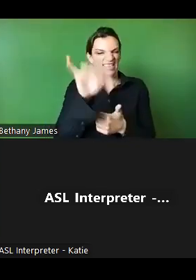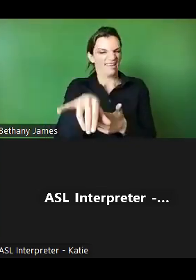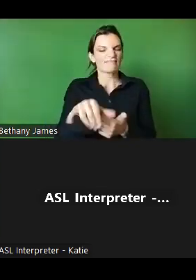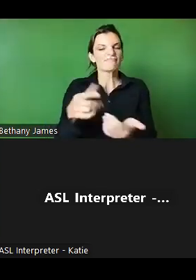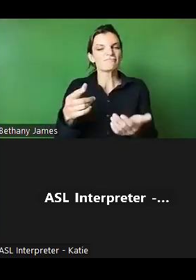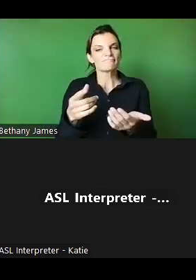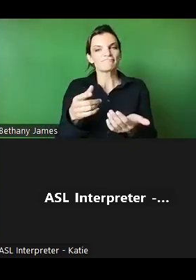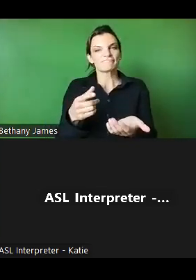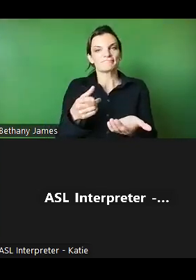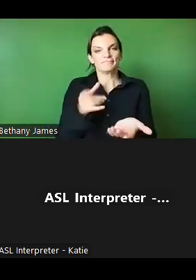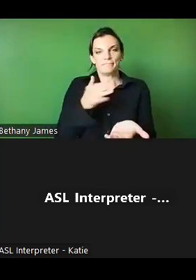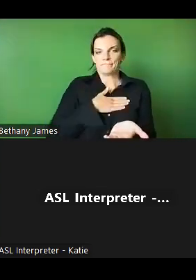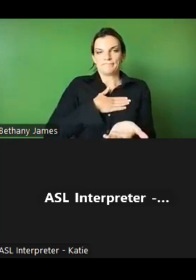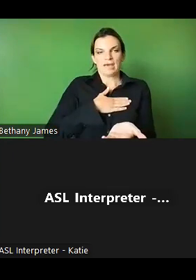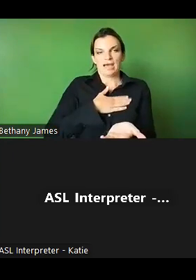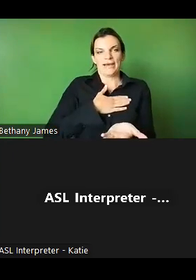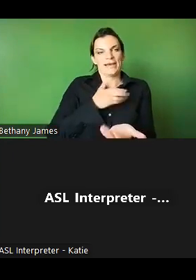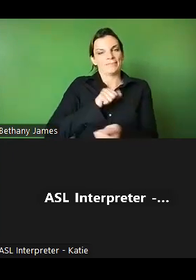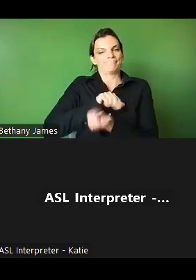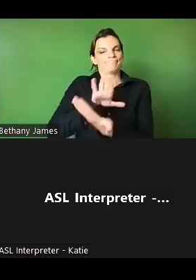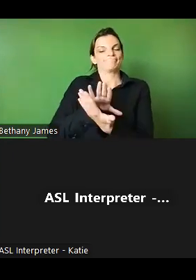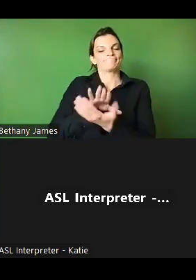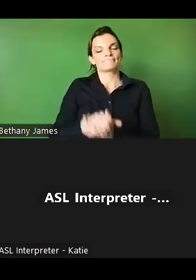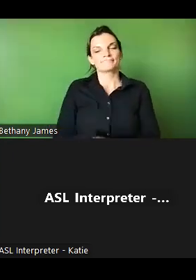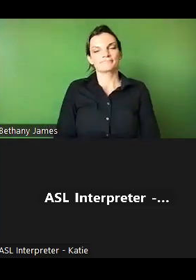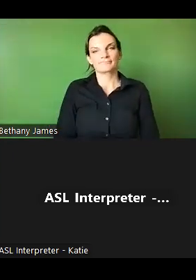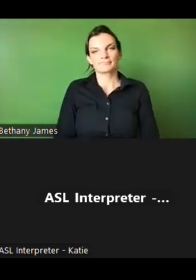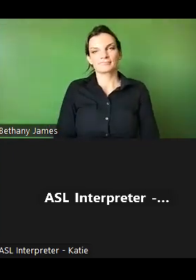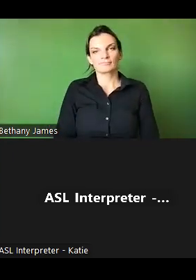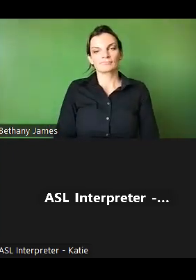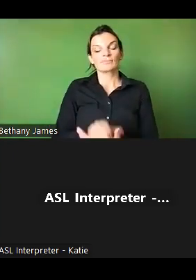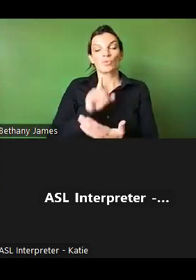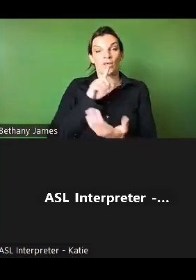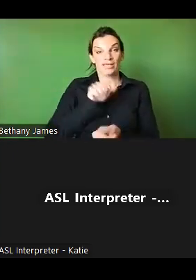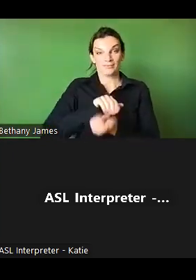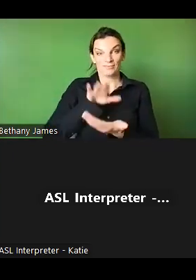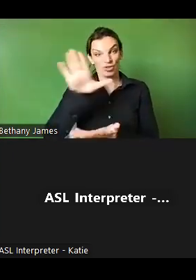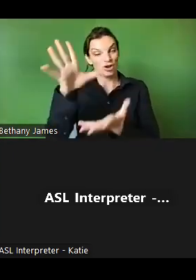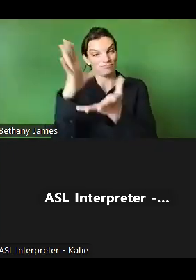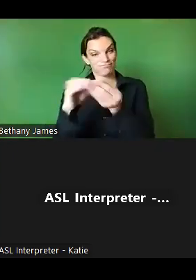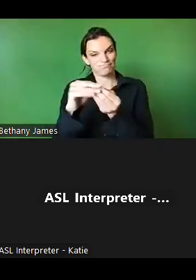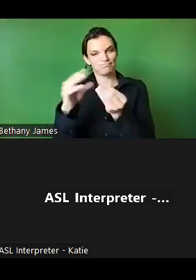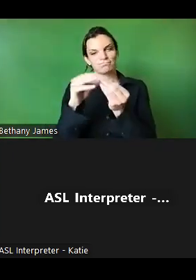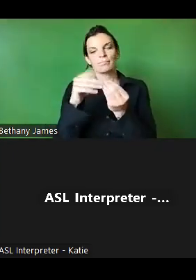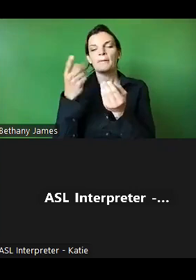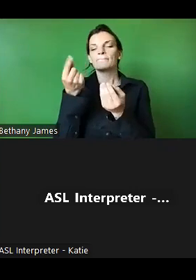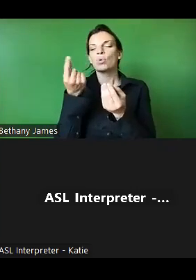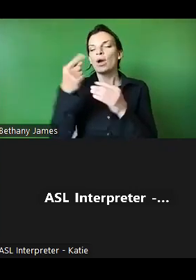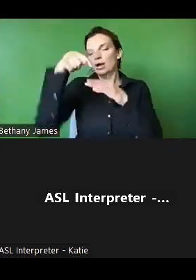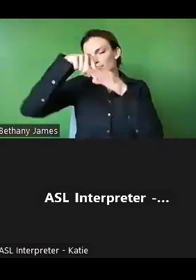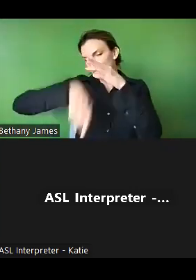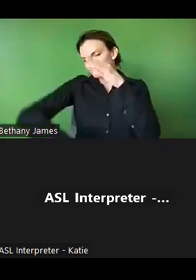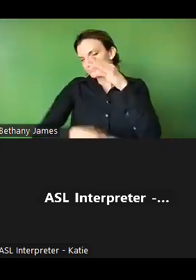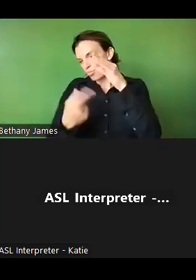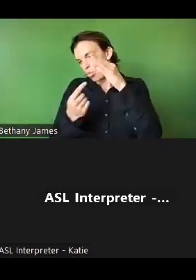conversations that I often have to get behind what they're saying, to say, you say you can't drive, but